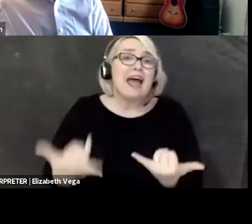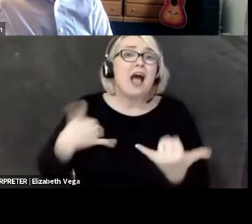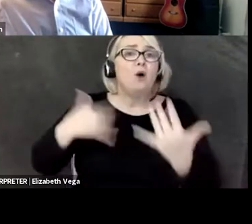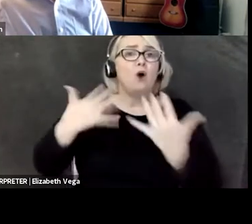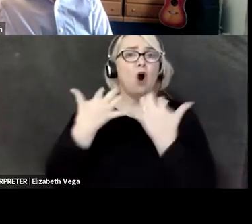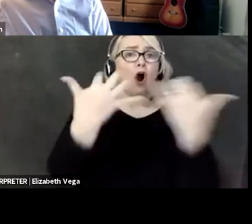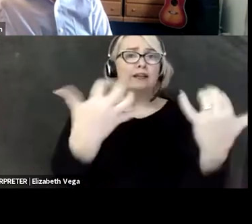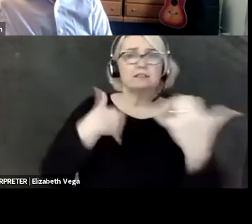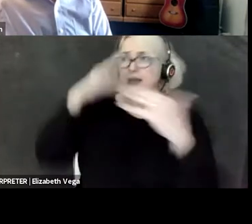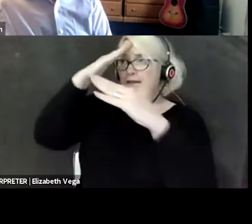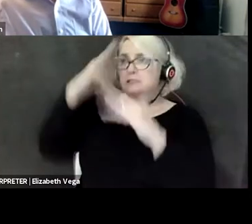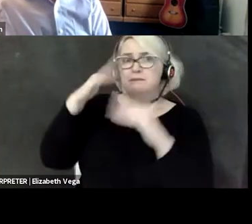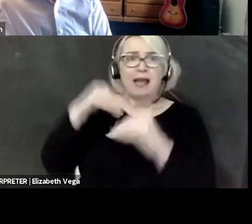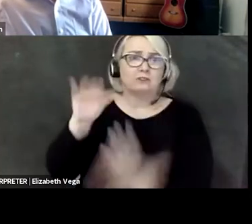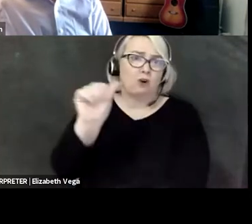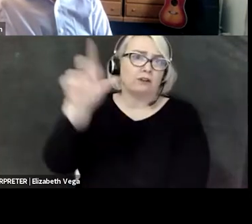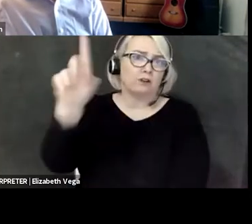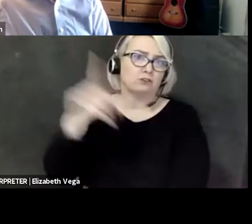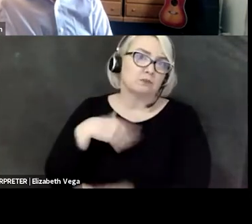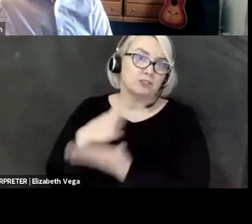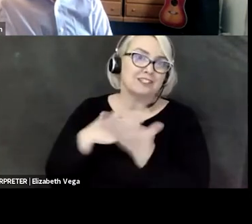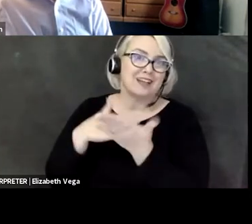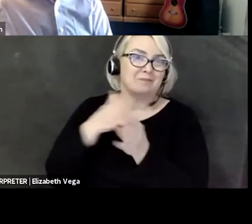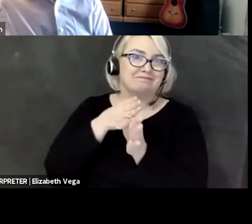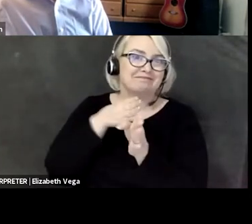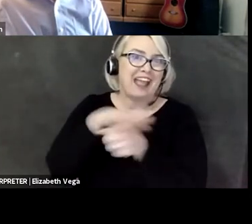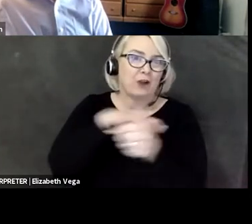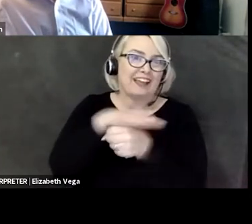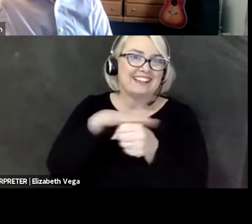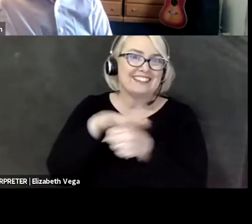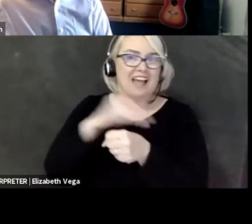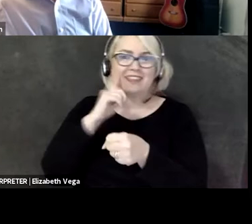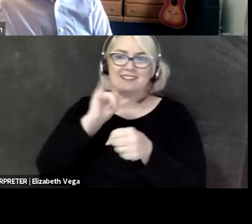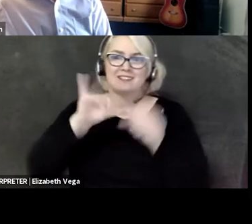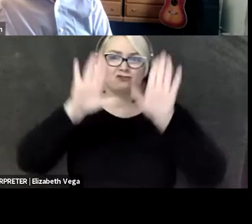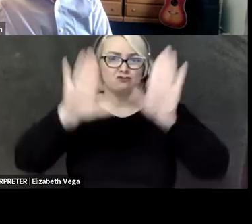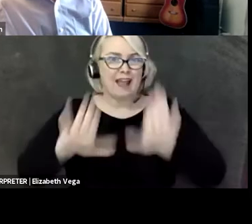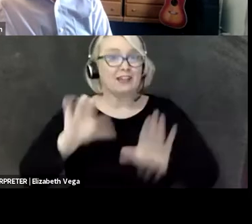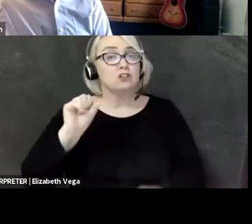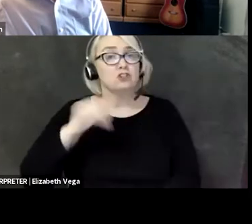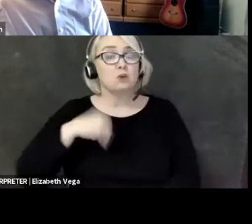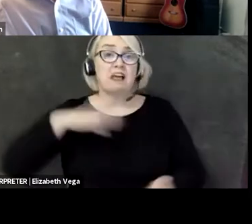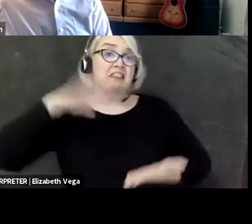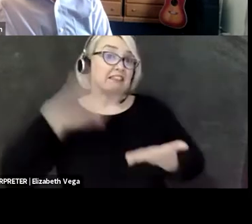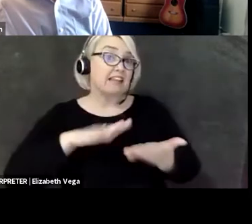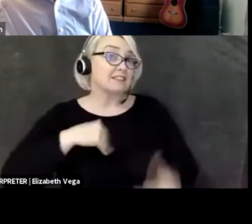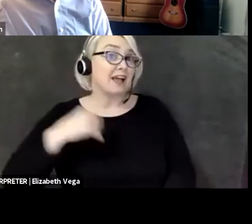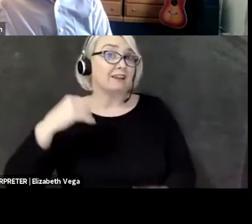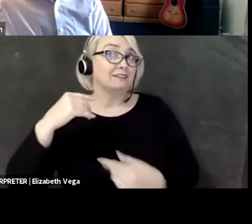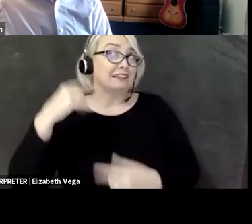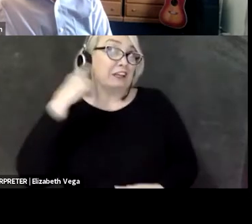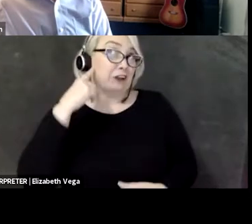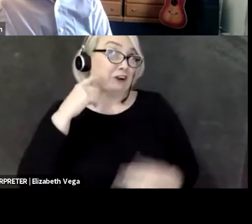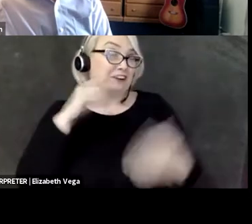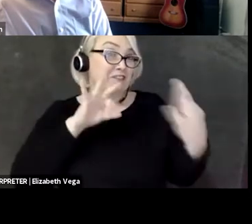certain, you know, in certain arenas. So I think it's great. And like I said, the less I hear, the better, but I'm willing to help anybody